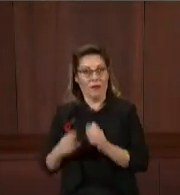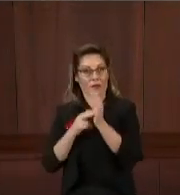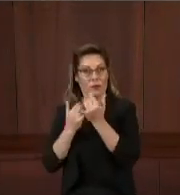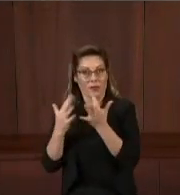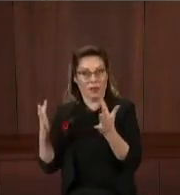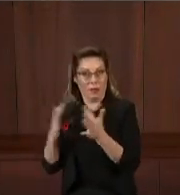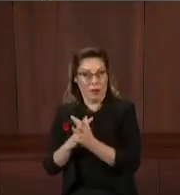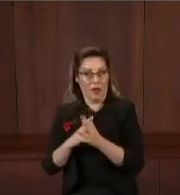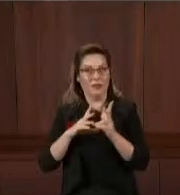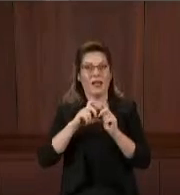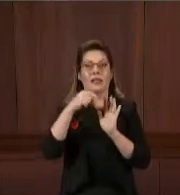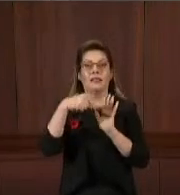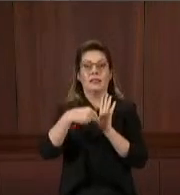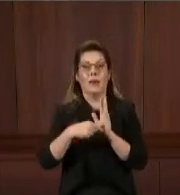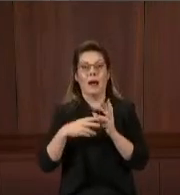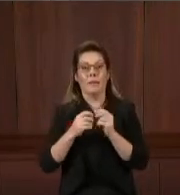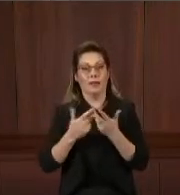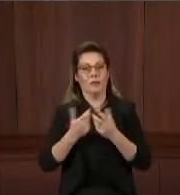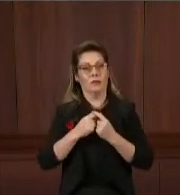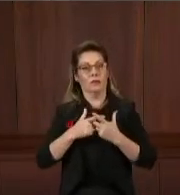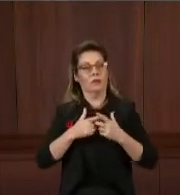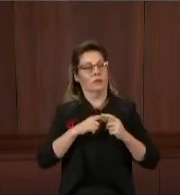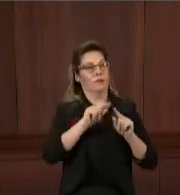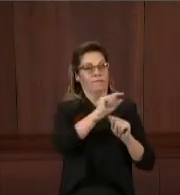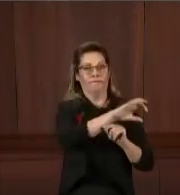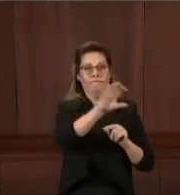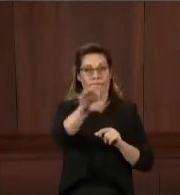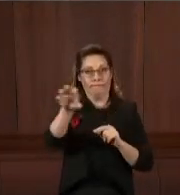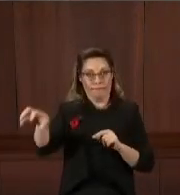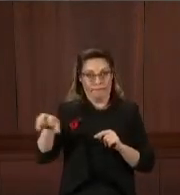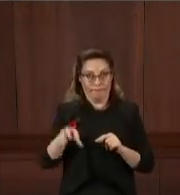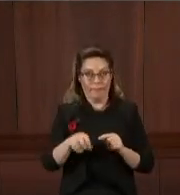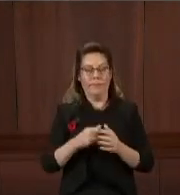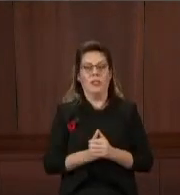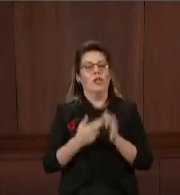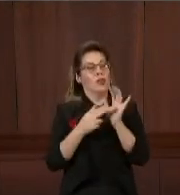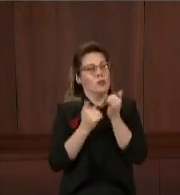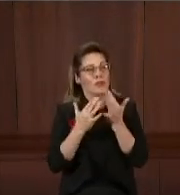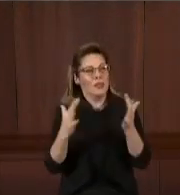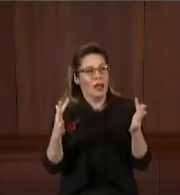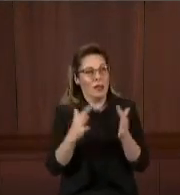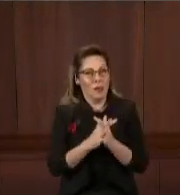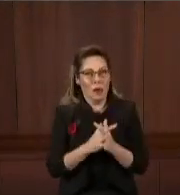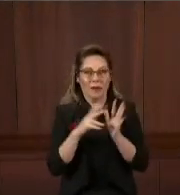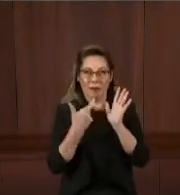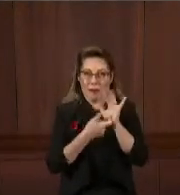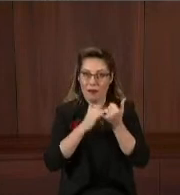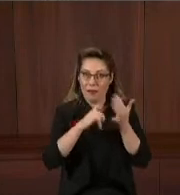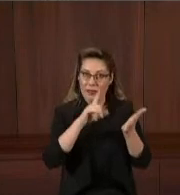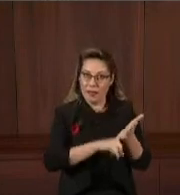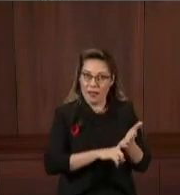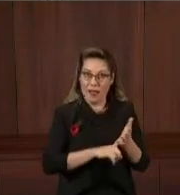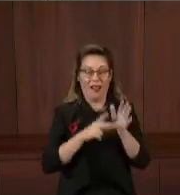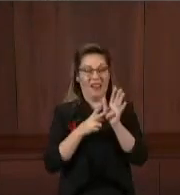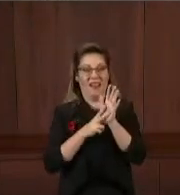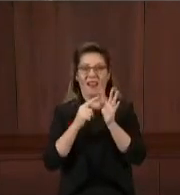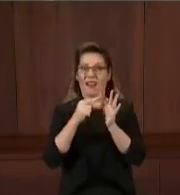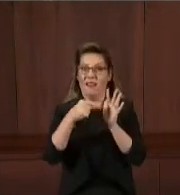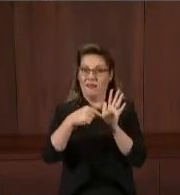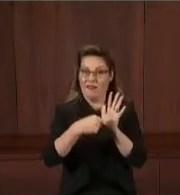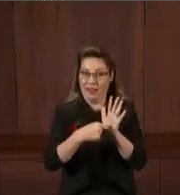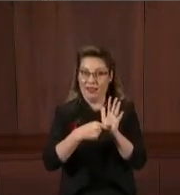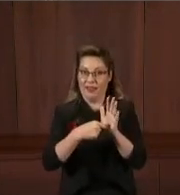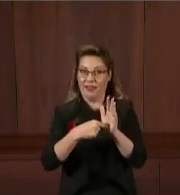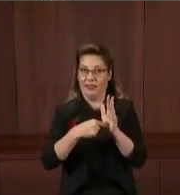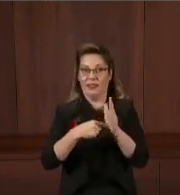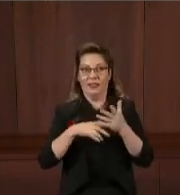the trustees of the Anzac Memorial, New South Wales Office for Veterans Affairs, the Australian Defence Force and